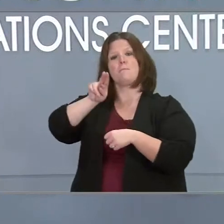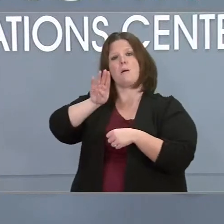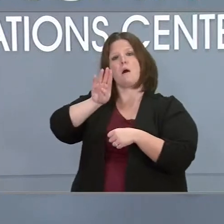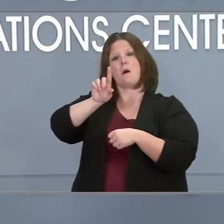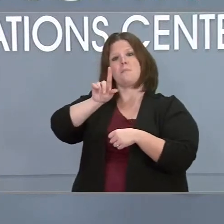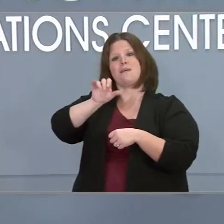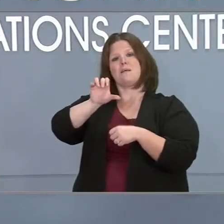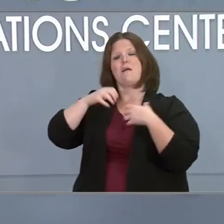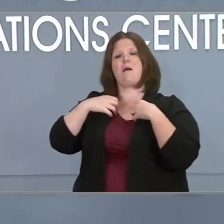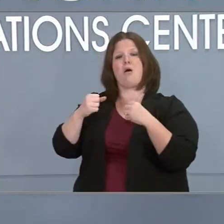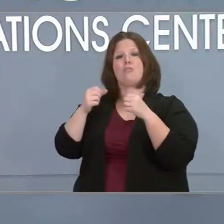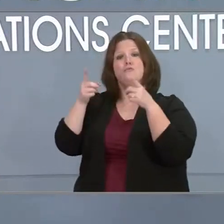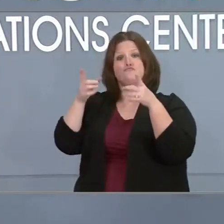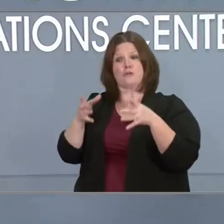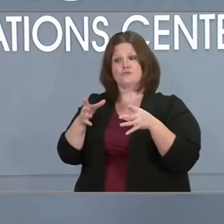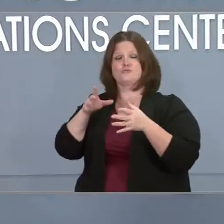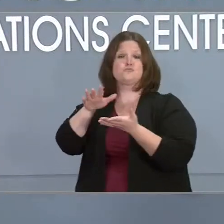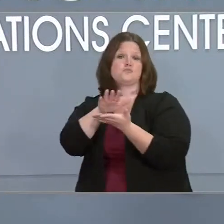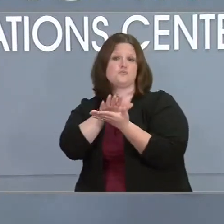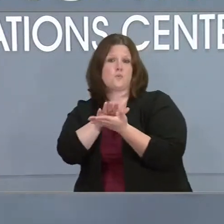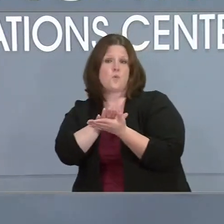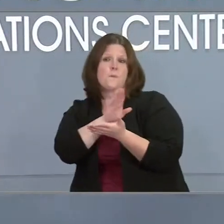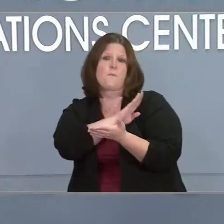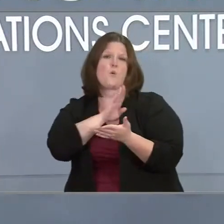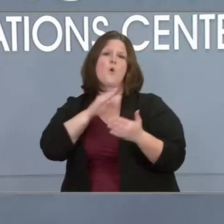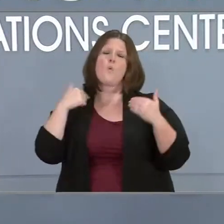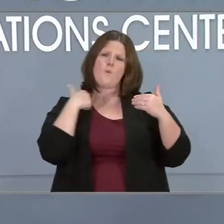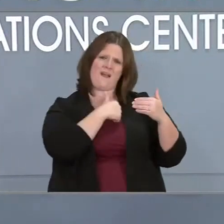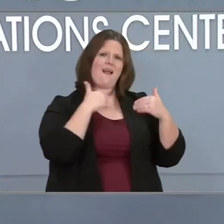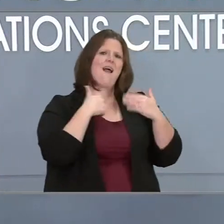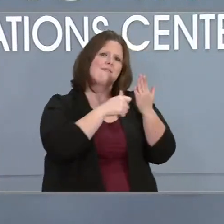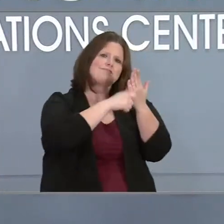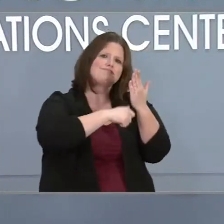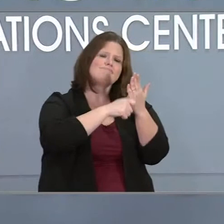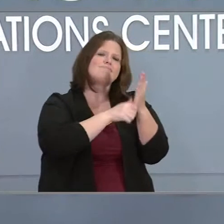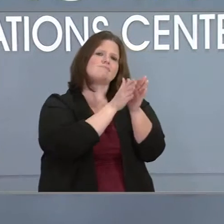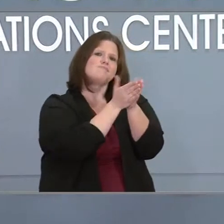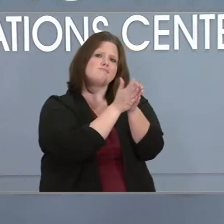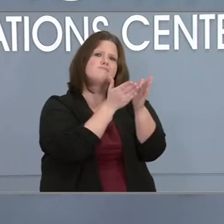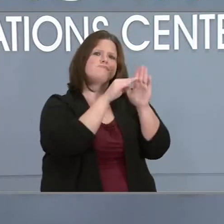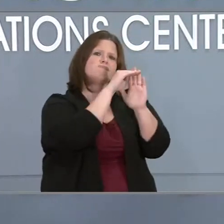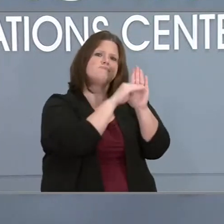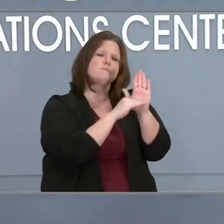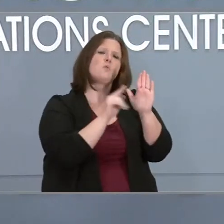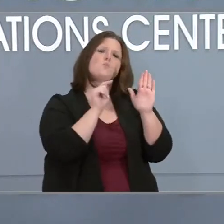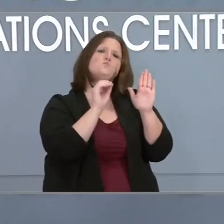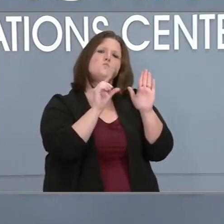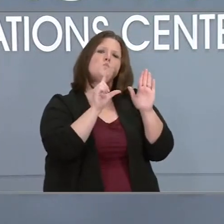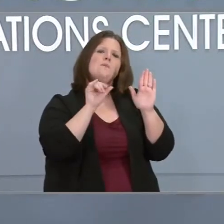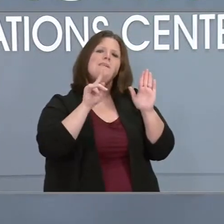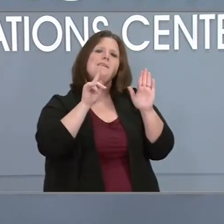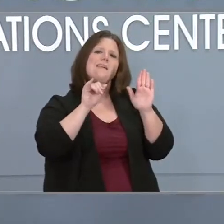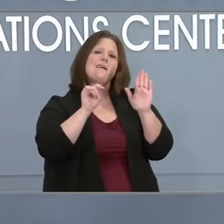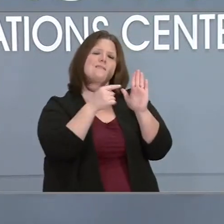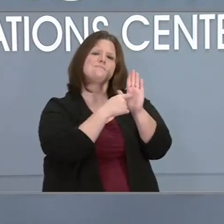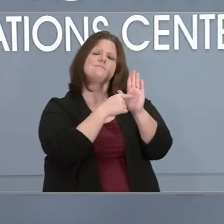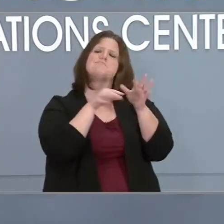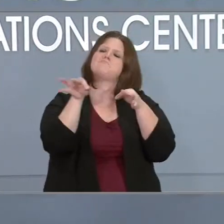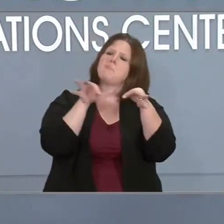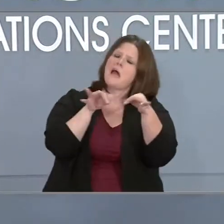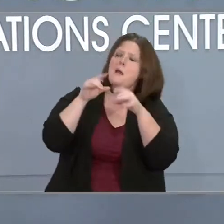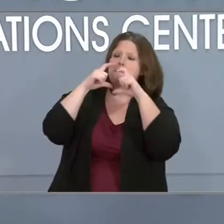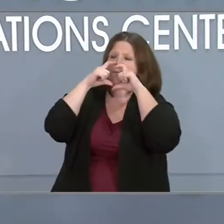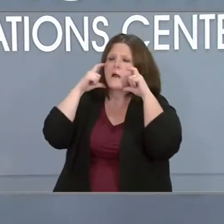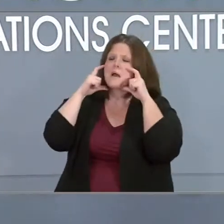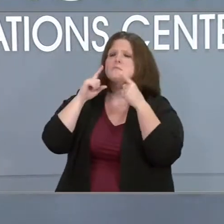a toolkit that provides a lot of safety measures, not just masking, but a lot of other safety measures.